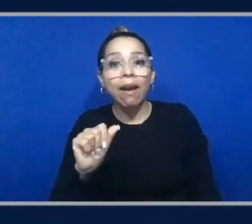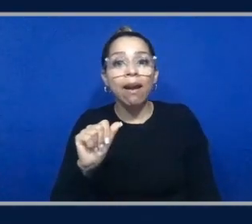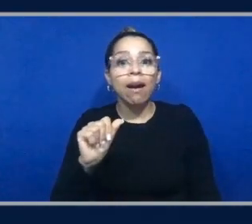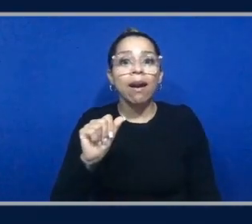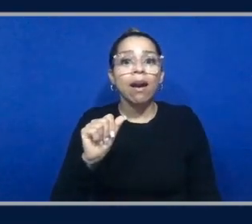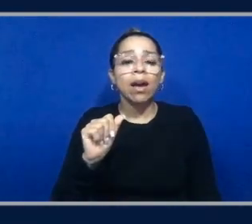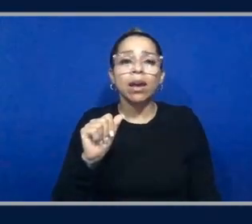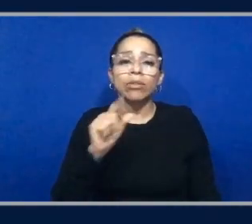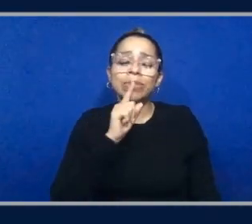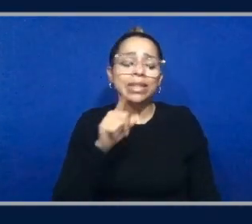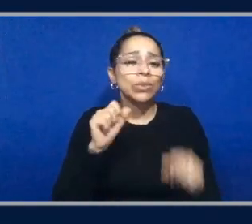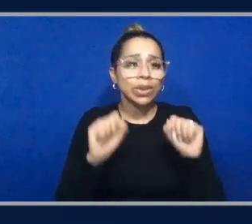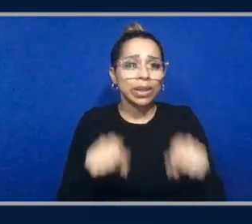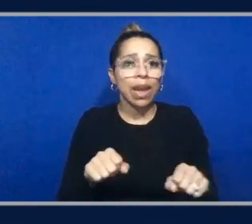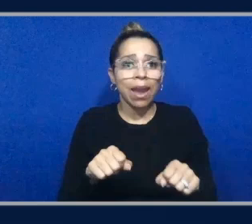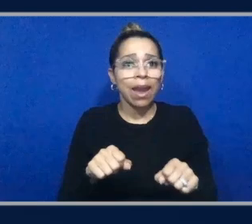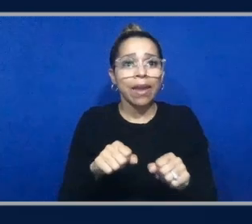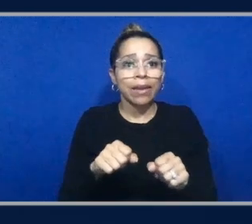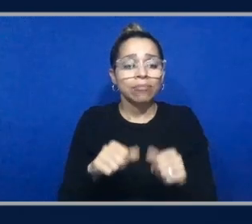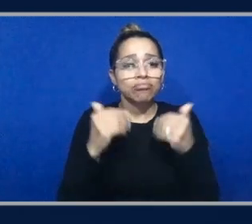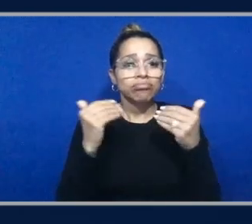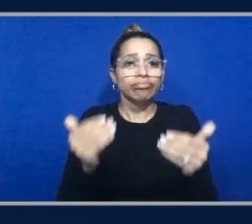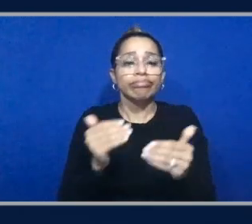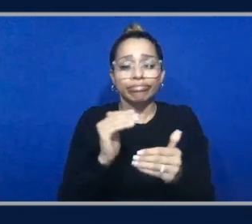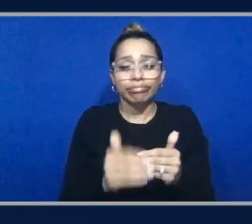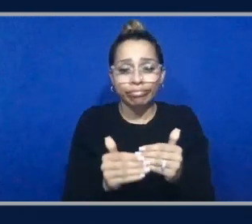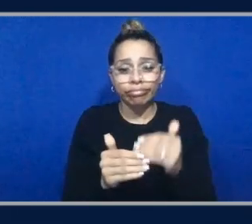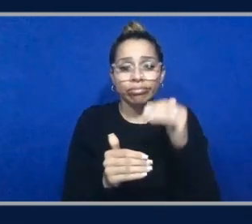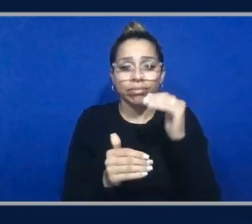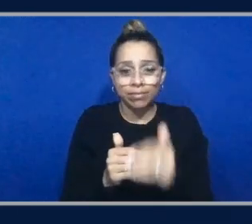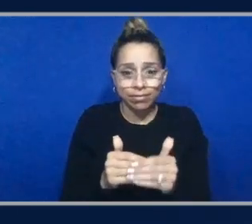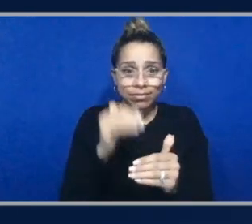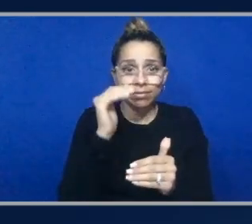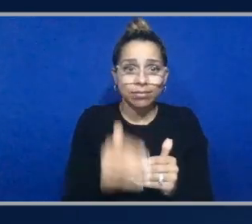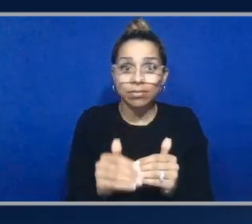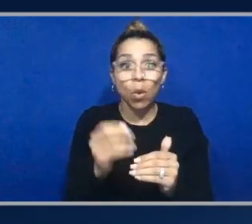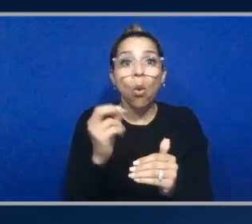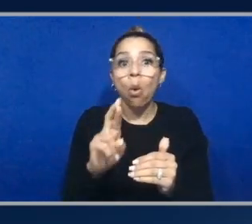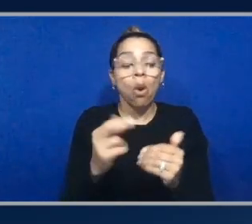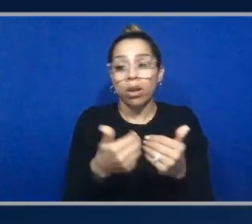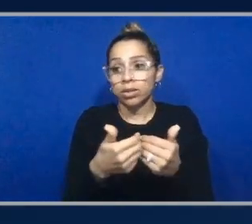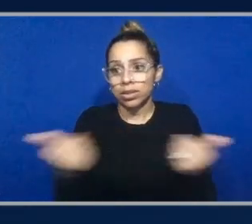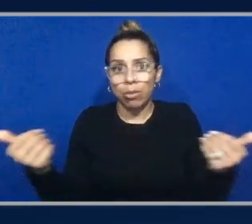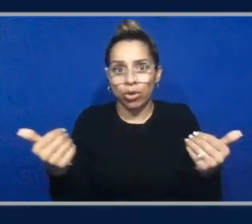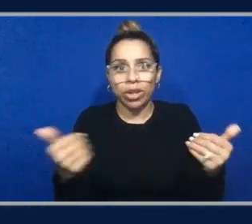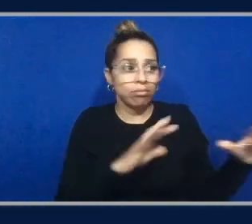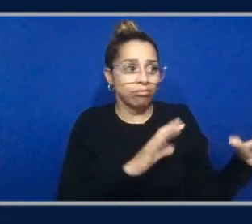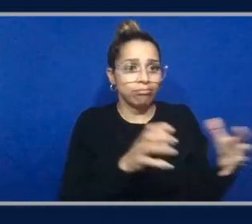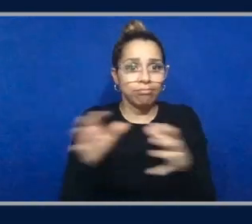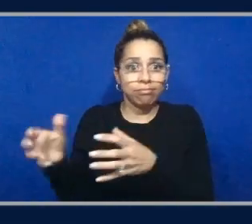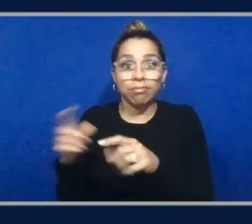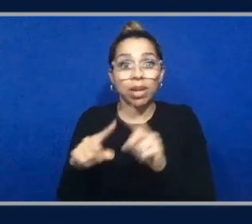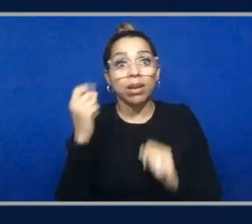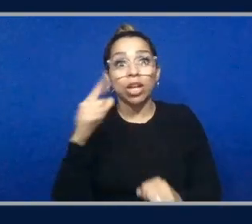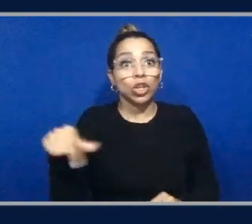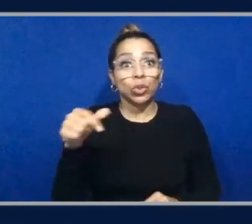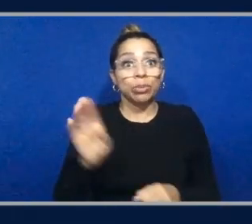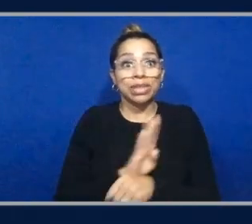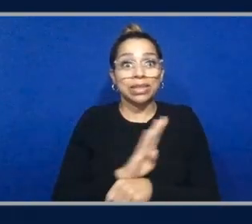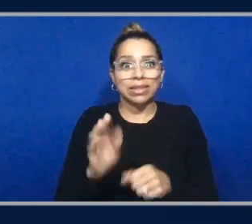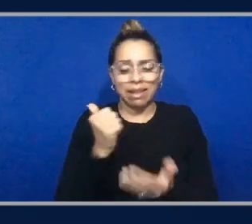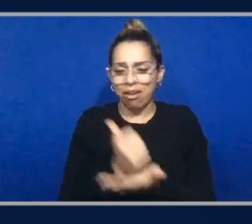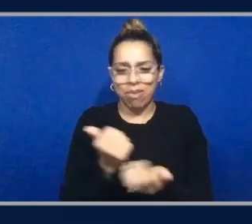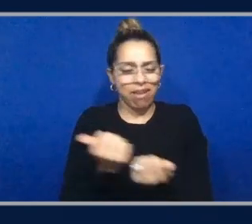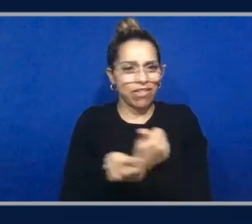one by one, or then things kind of get siloed. And Q Business tends to bring that all together and make it easy, so you don't have to have a whole bunch of